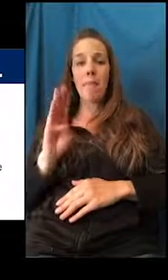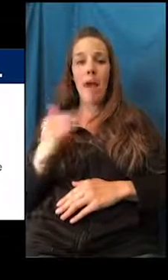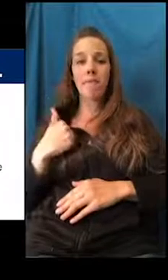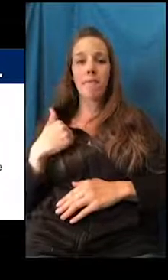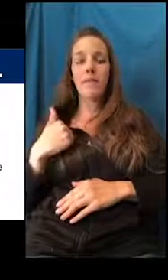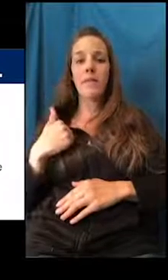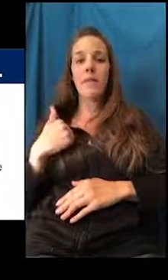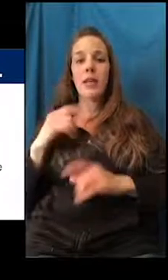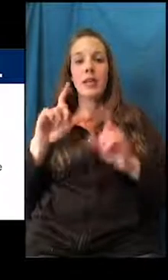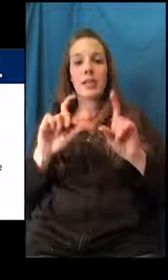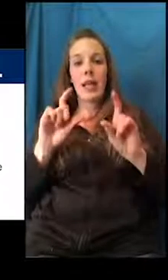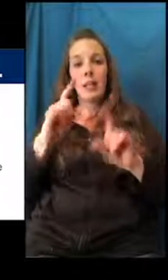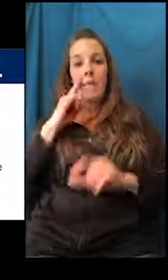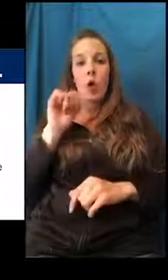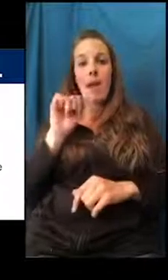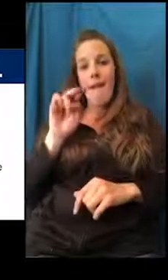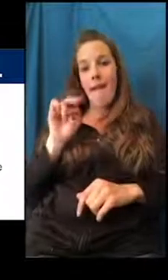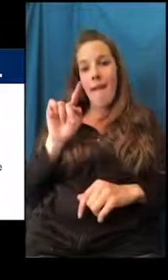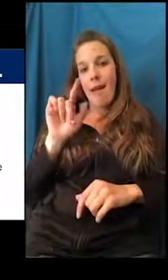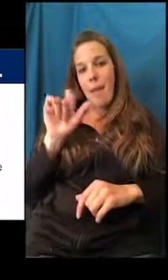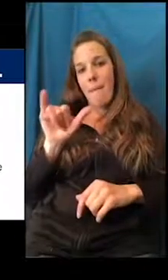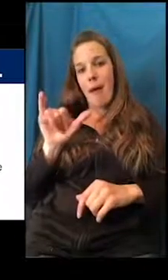testing for antibody here in Iowa.